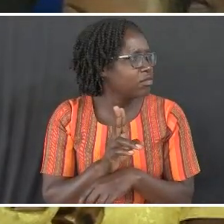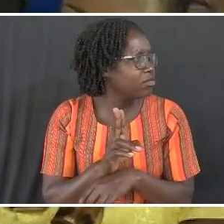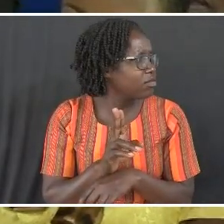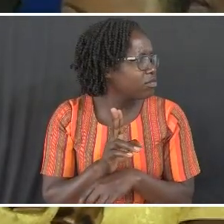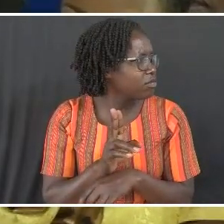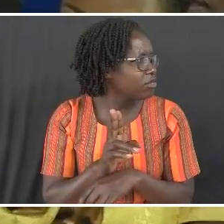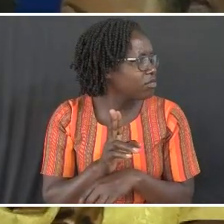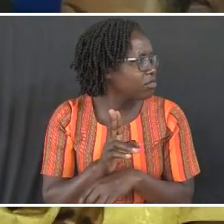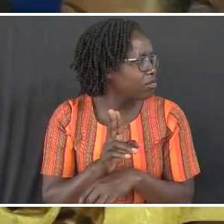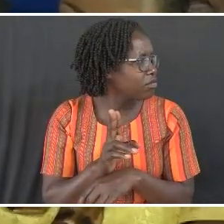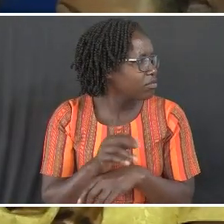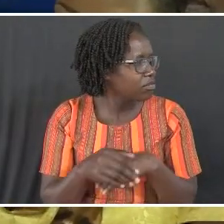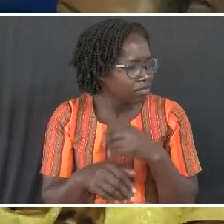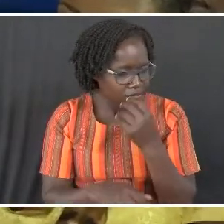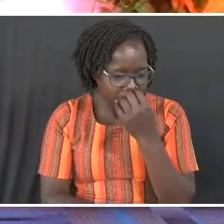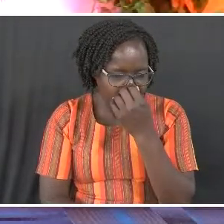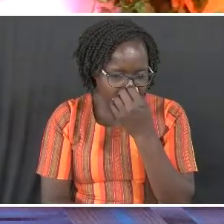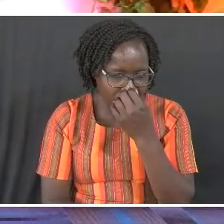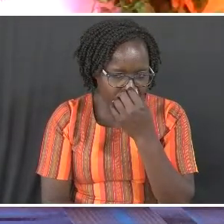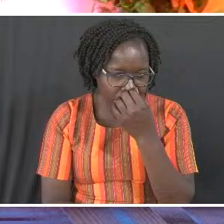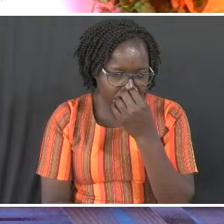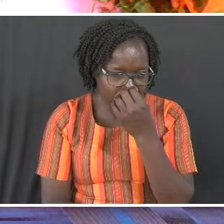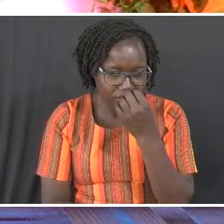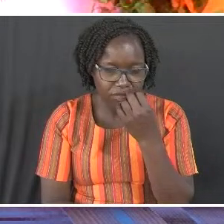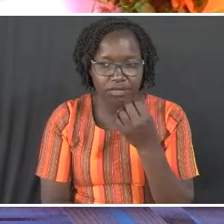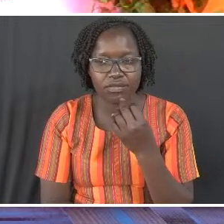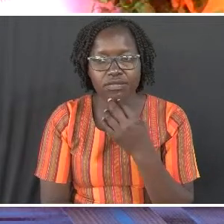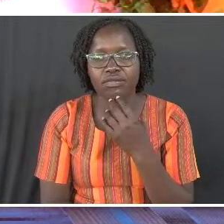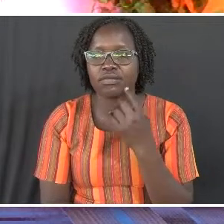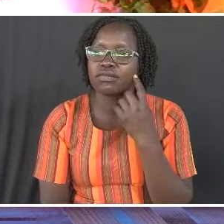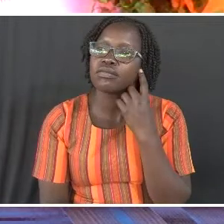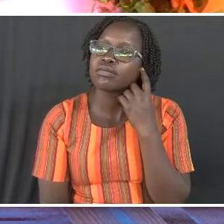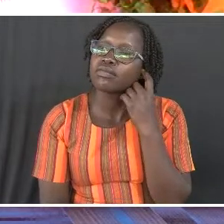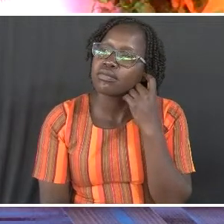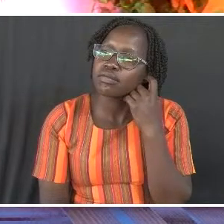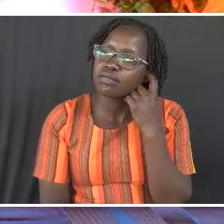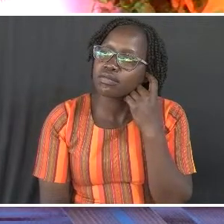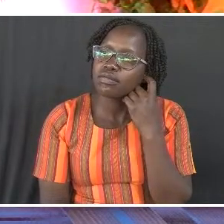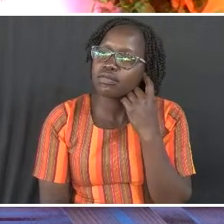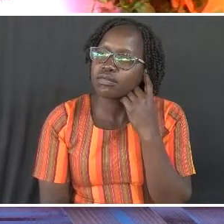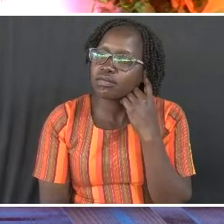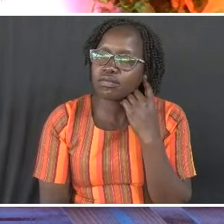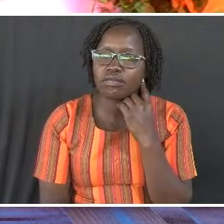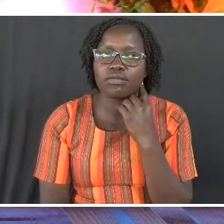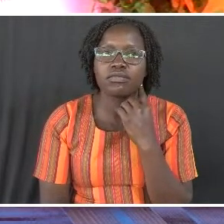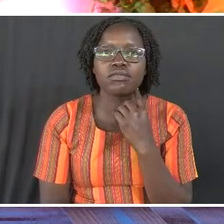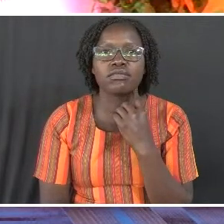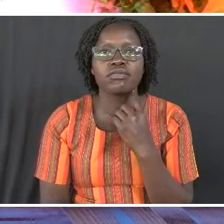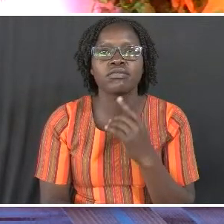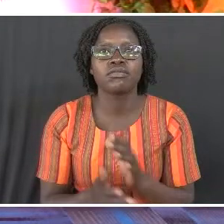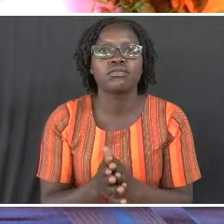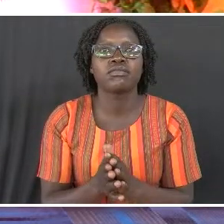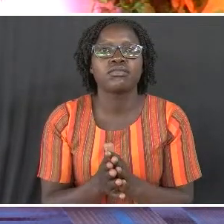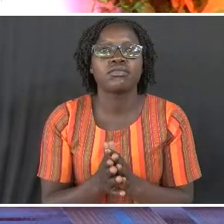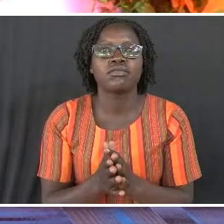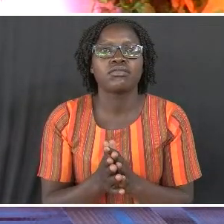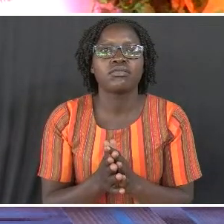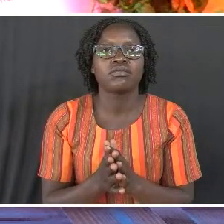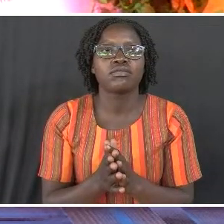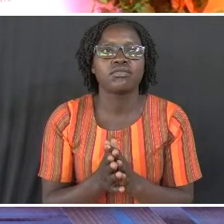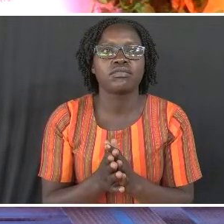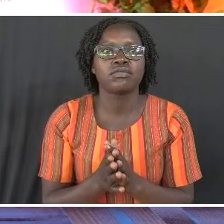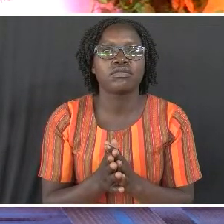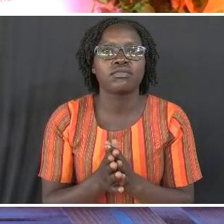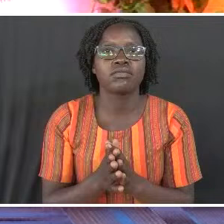you. Okay, thank you so much. So the first question was, how often are we